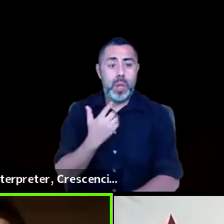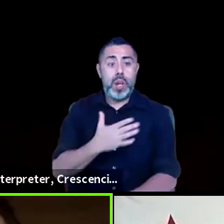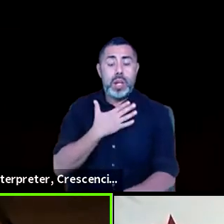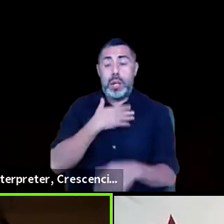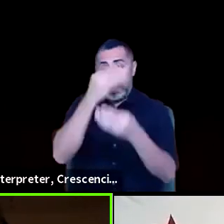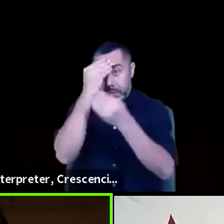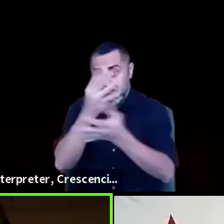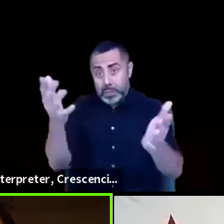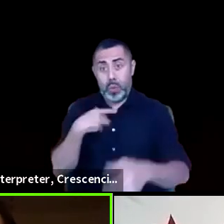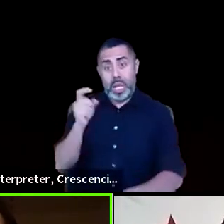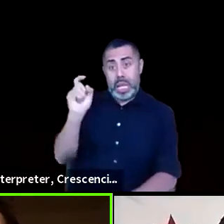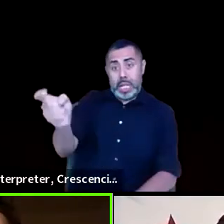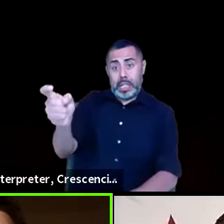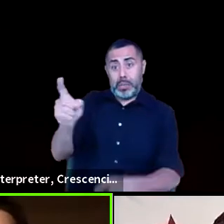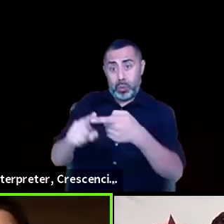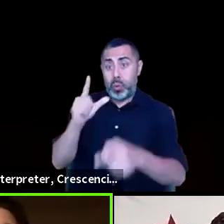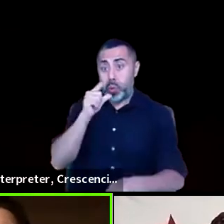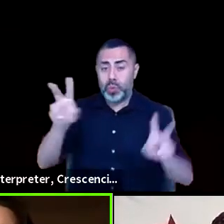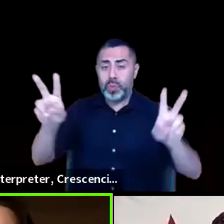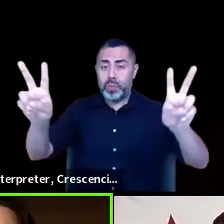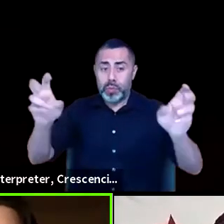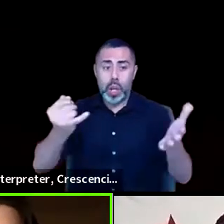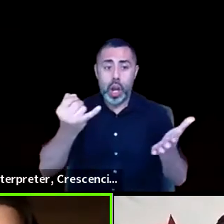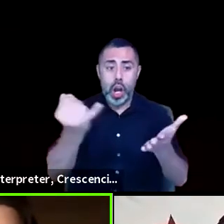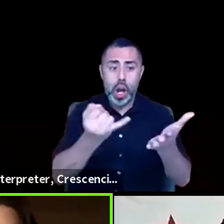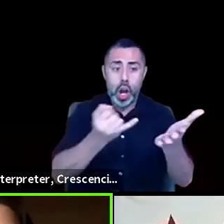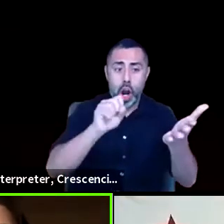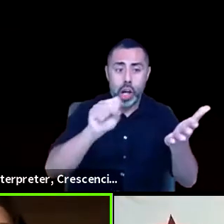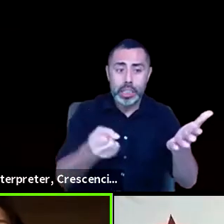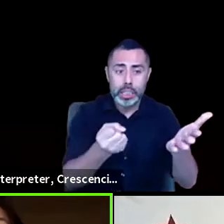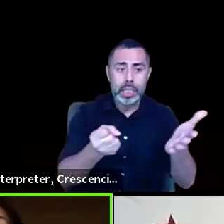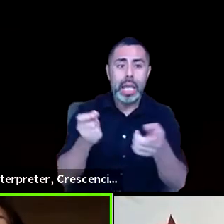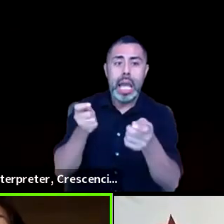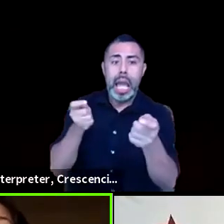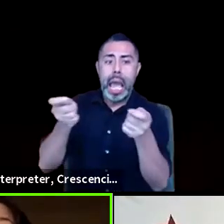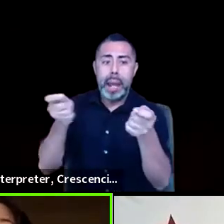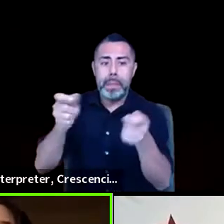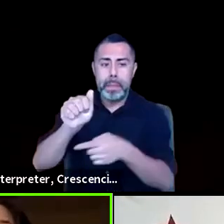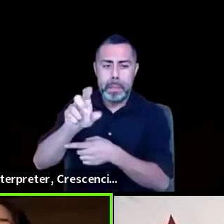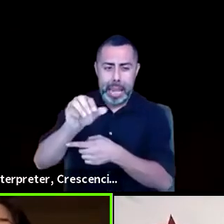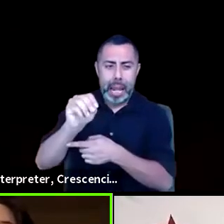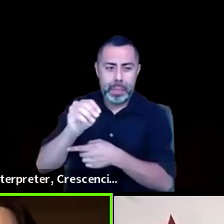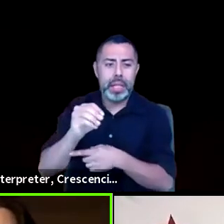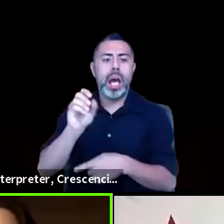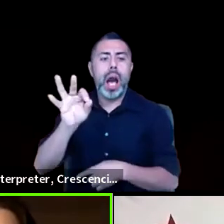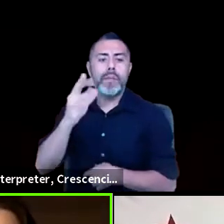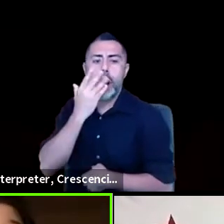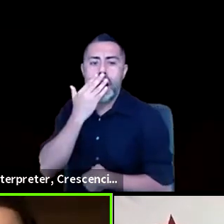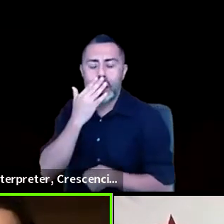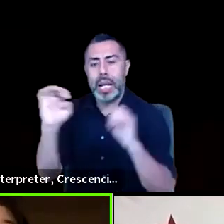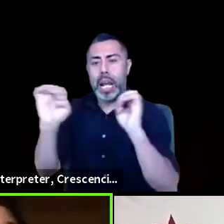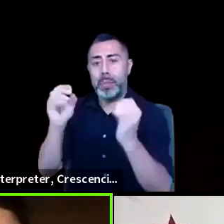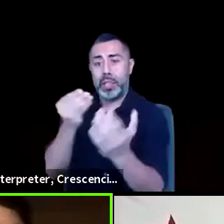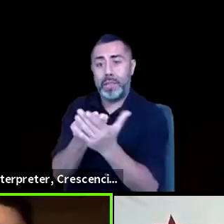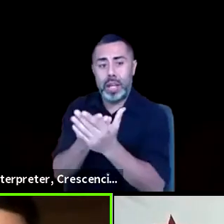Fund. If you want to learn more about AAC, follow HowlRound on Twitter. It's